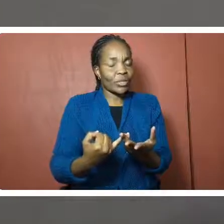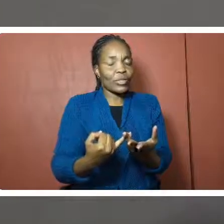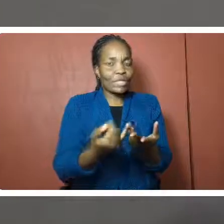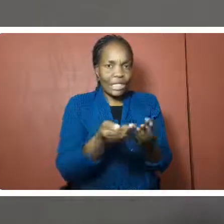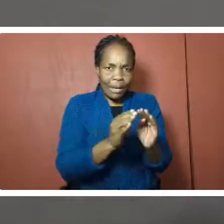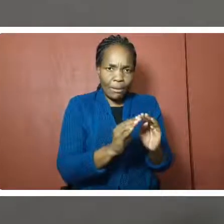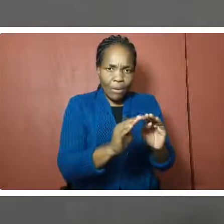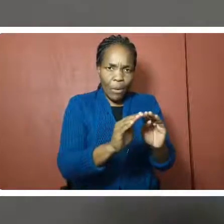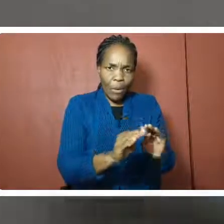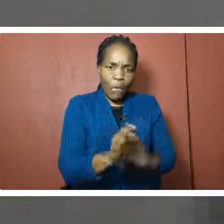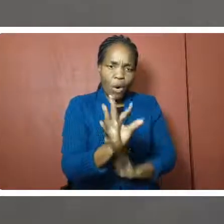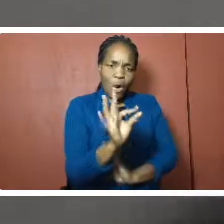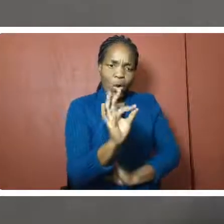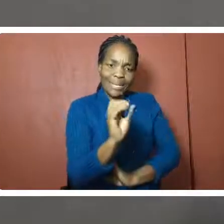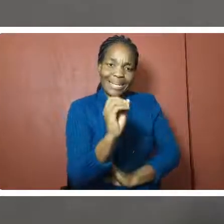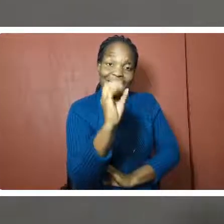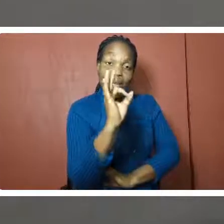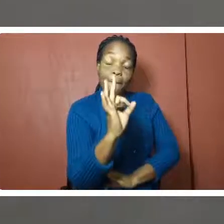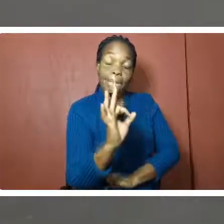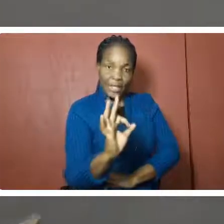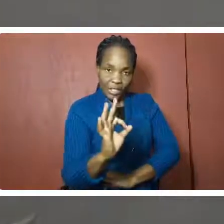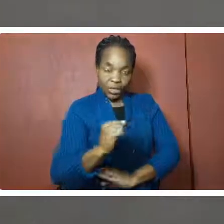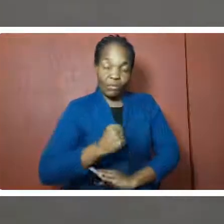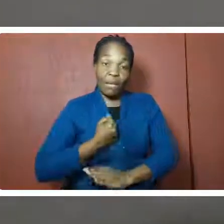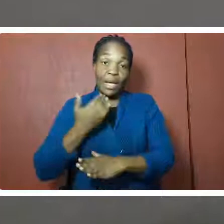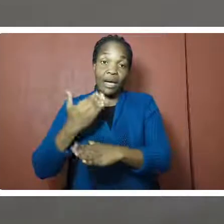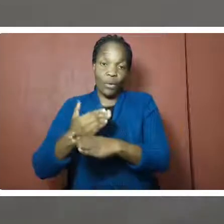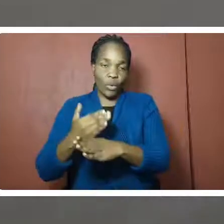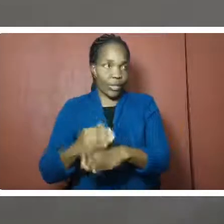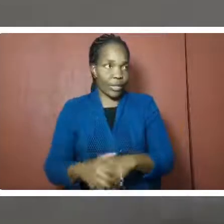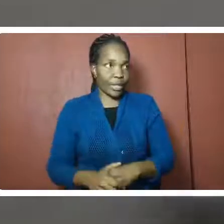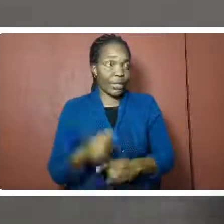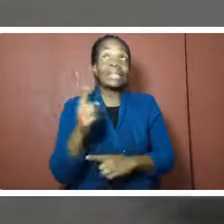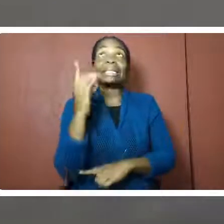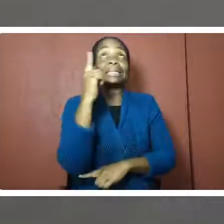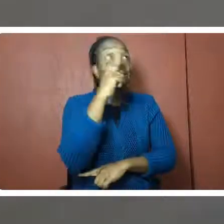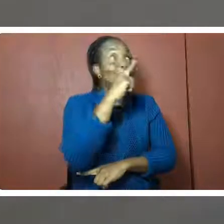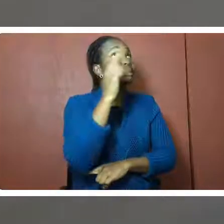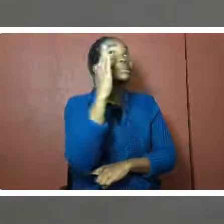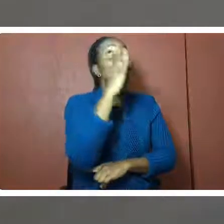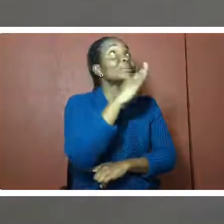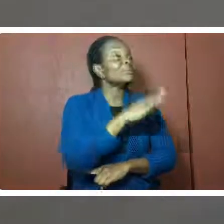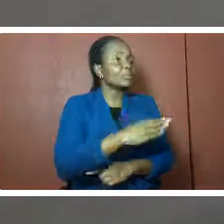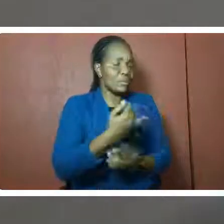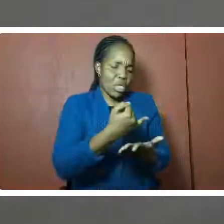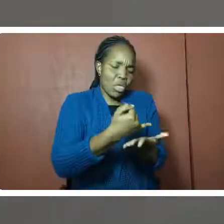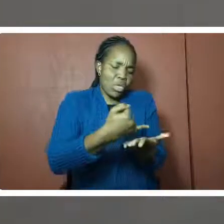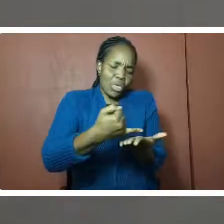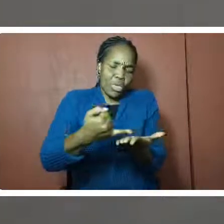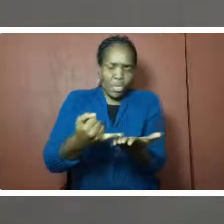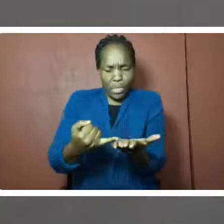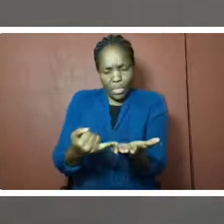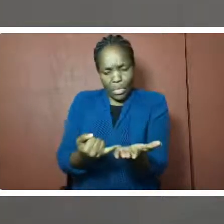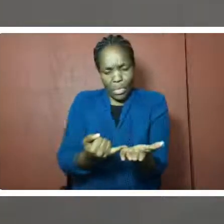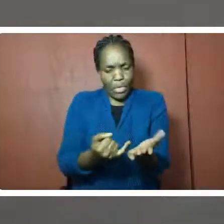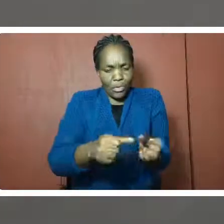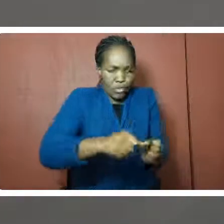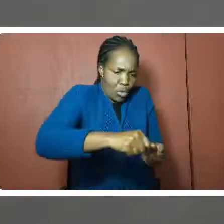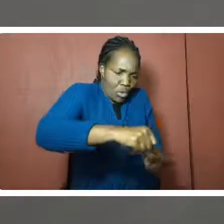all the things I'm doing today. Okay. I draw the whole day and do the drawings,